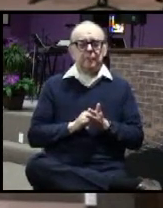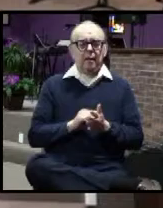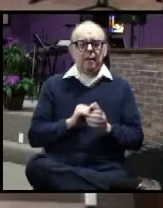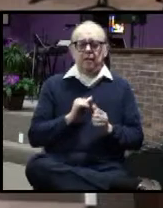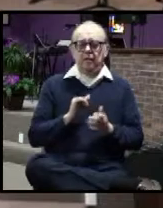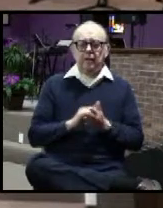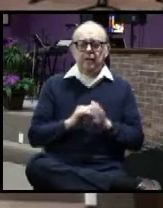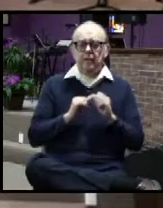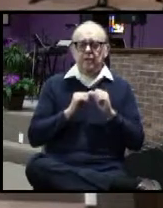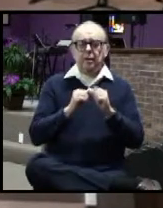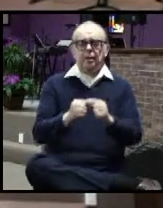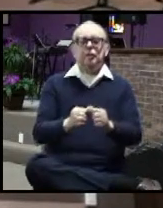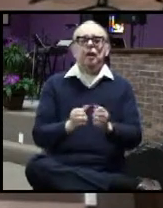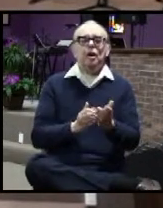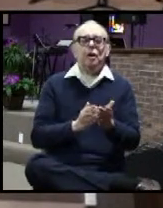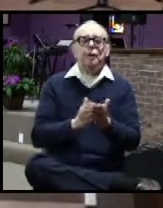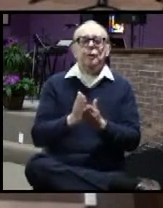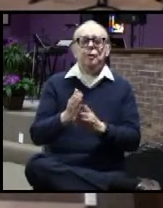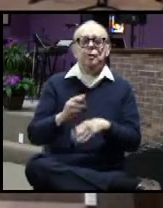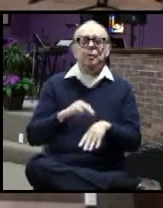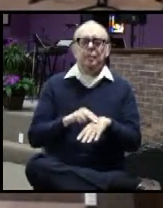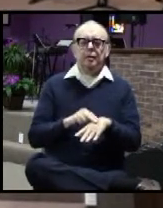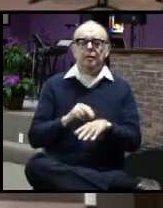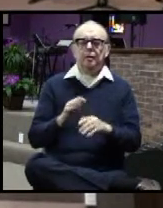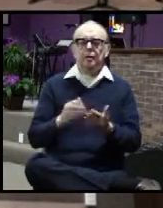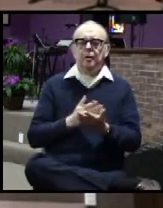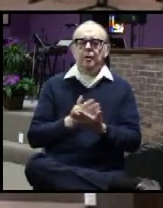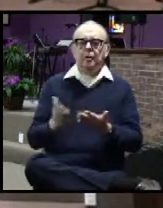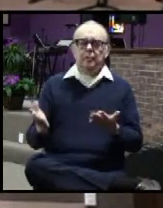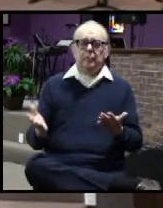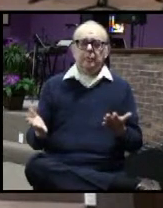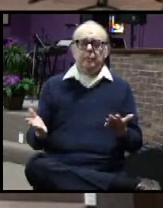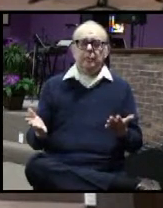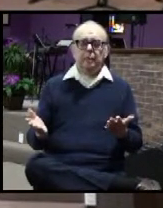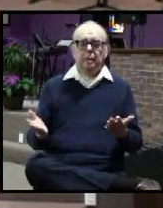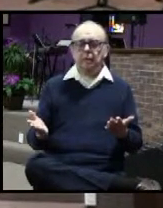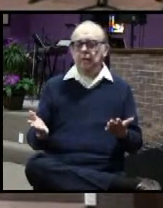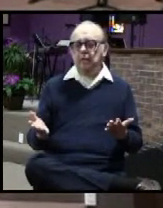this nation. There are some things that are kind of